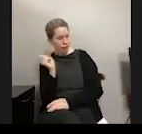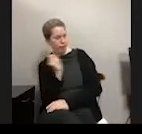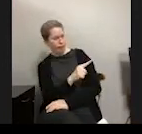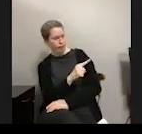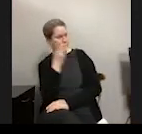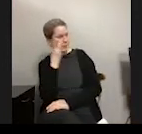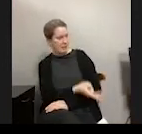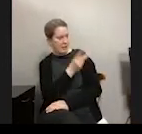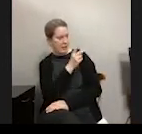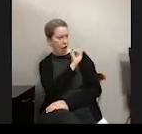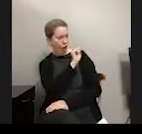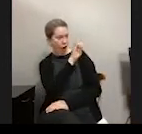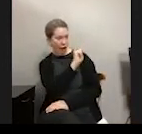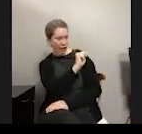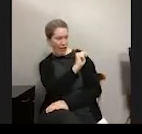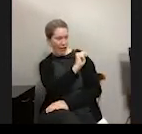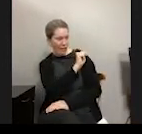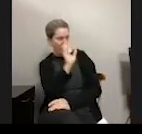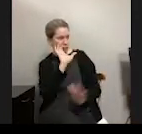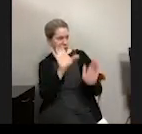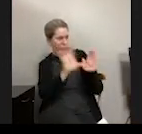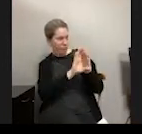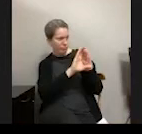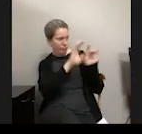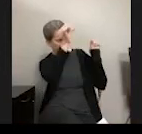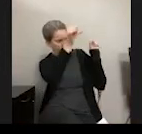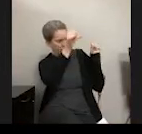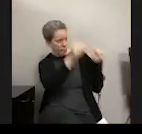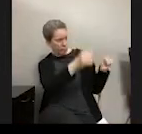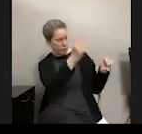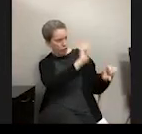just, we just need to be user focused.